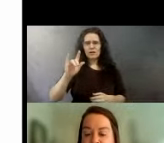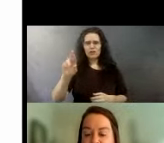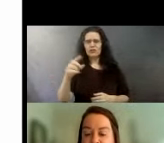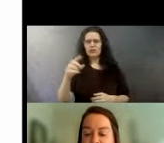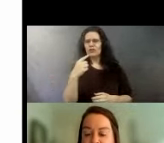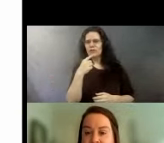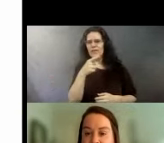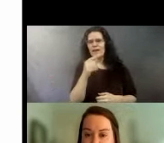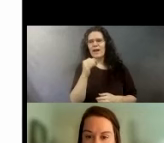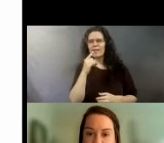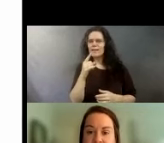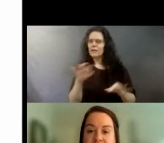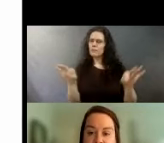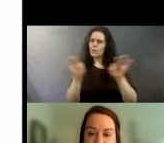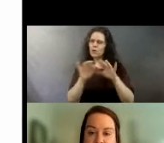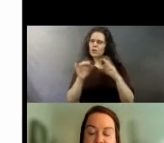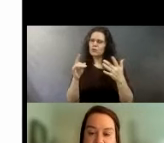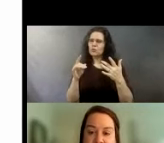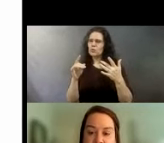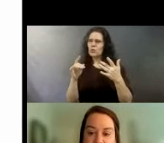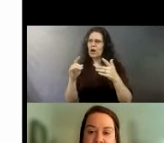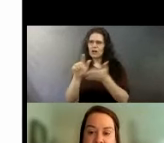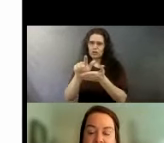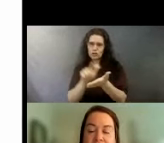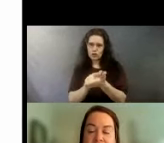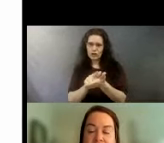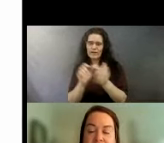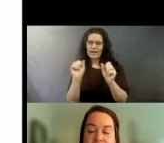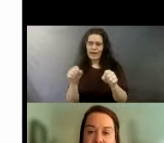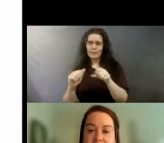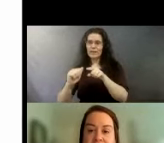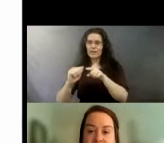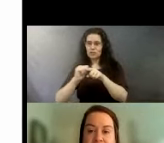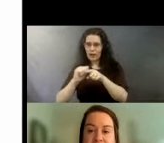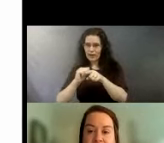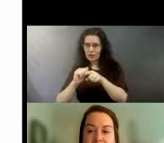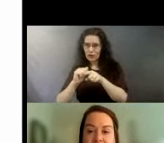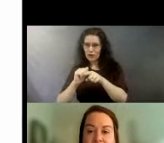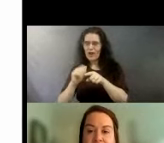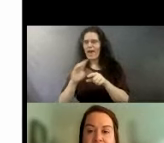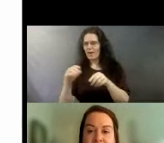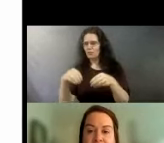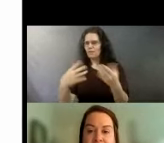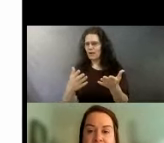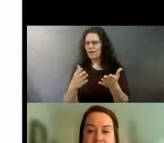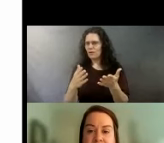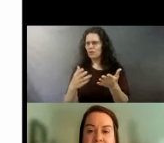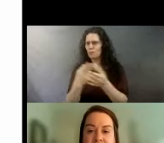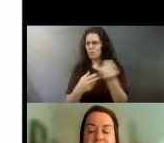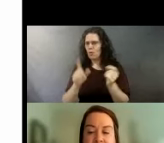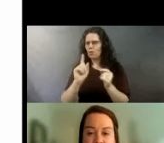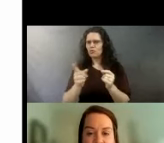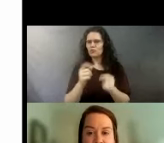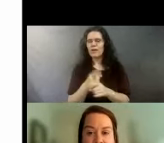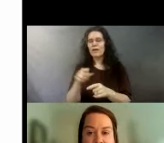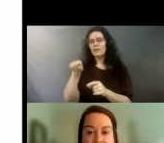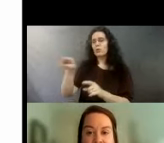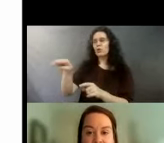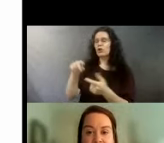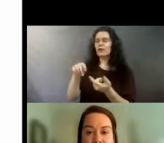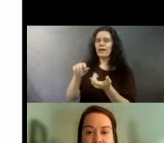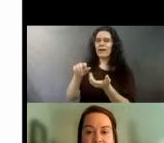training medical trainees. If you look at medical student residency curricula, that a growing part of that is related